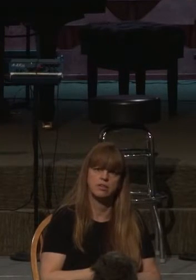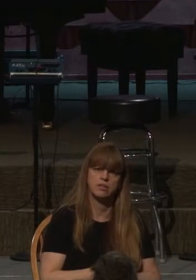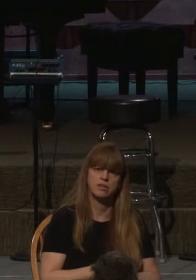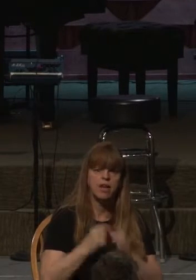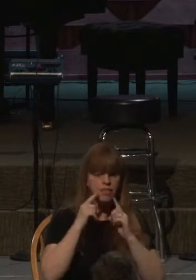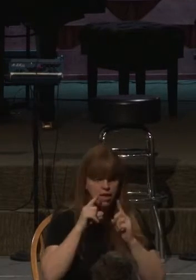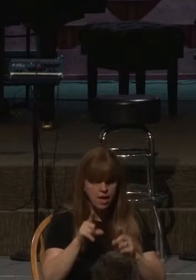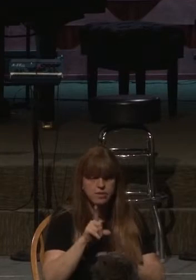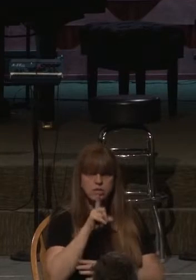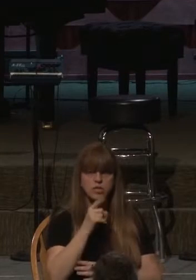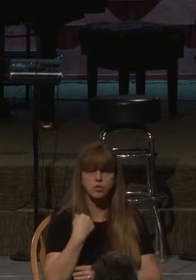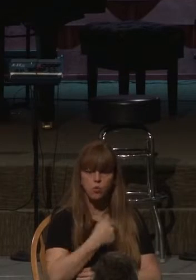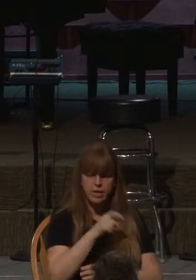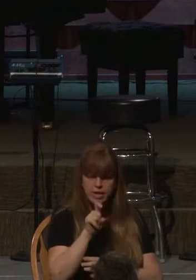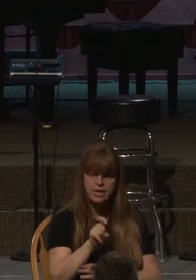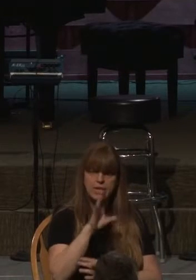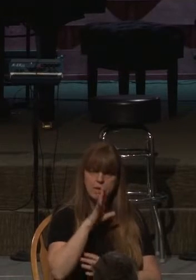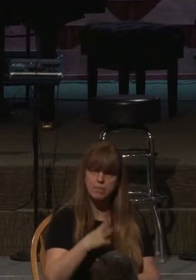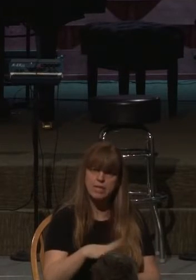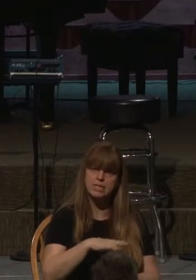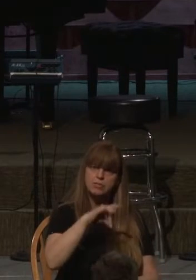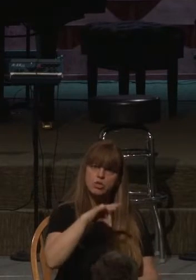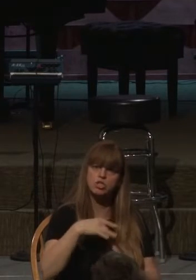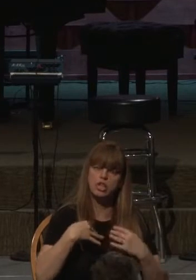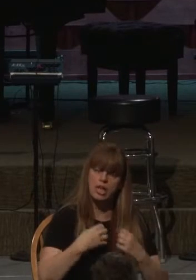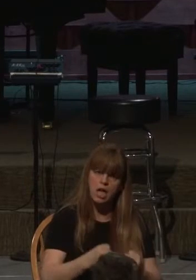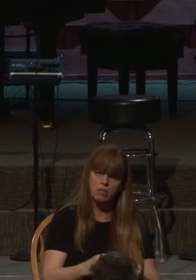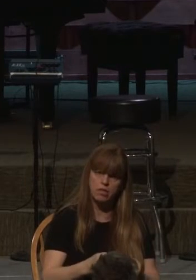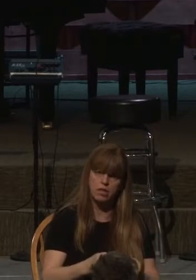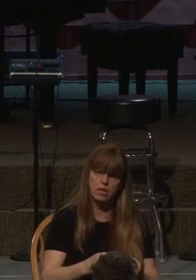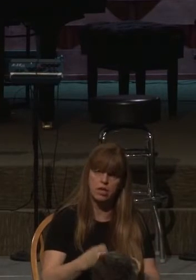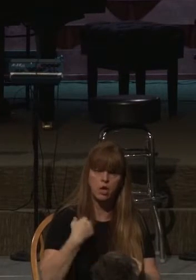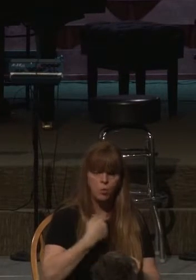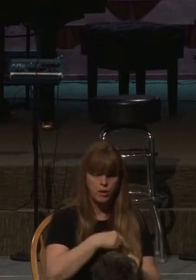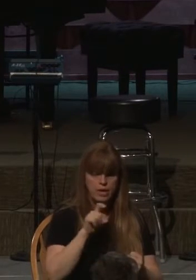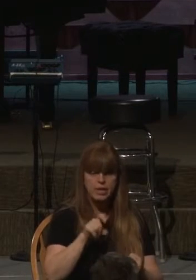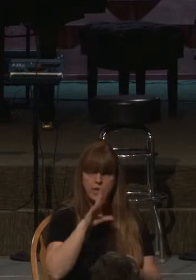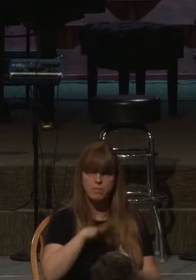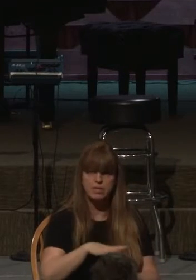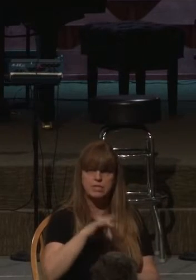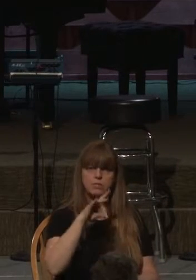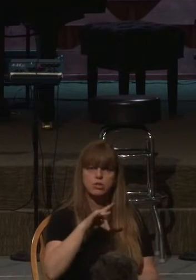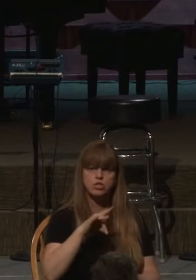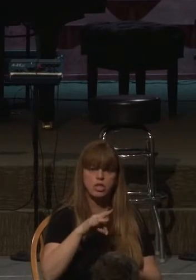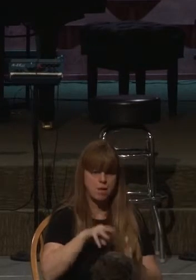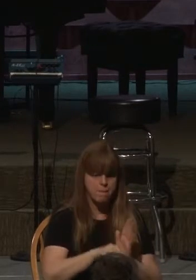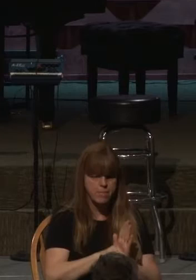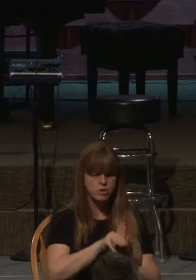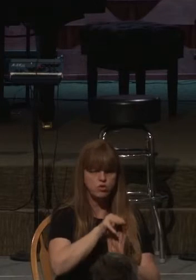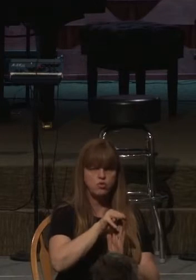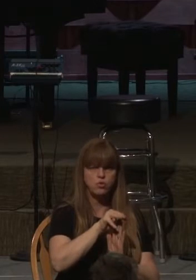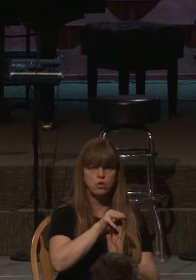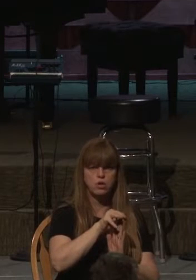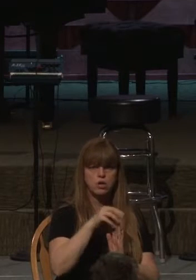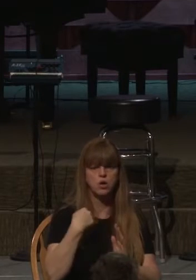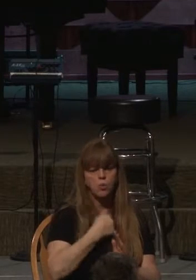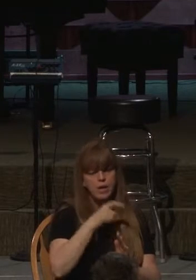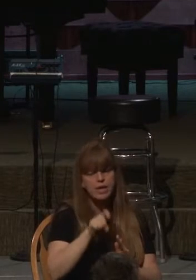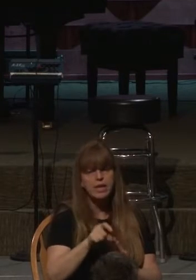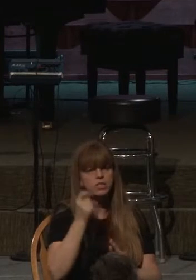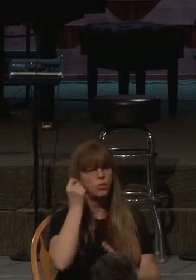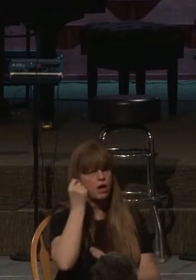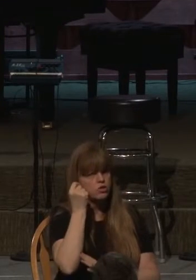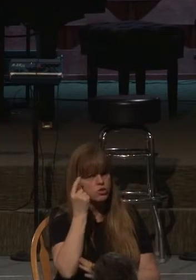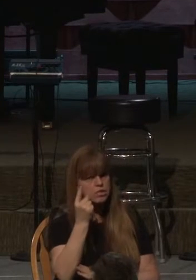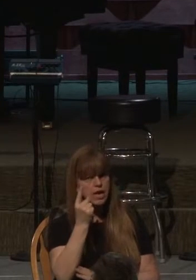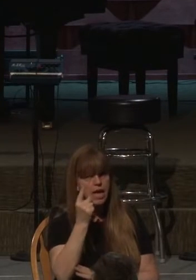Well, the answer is we need to be spiritually healthy. We need to be spiritually mature. We need to